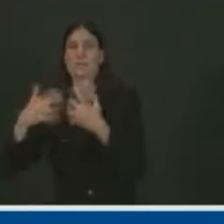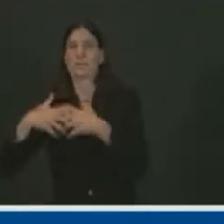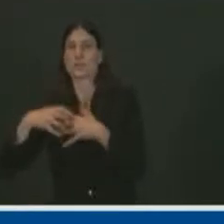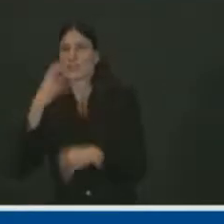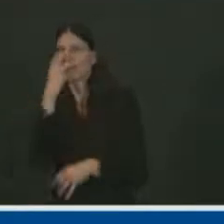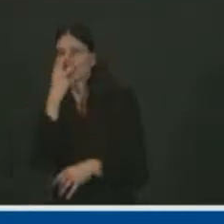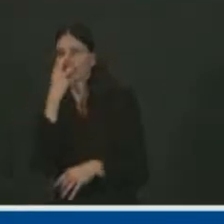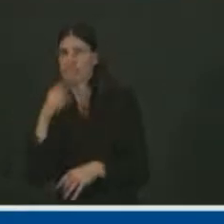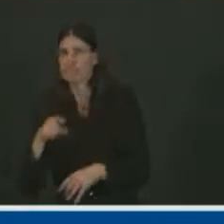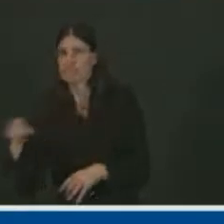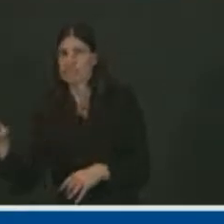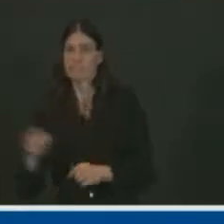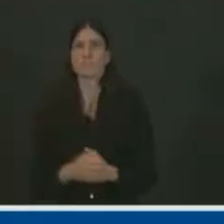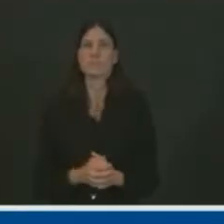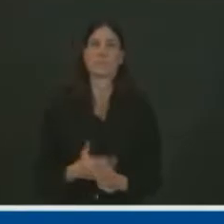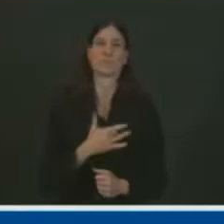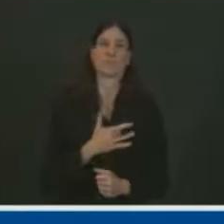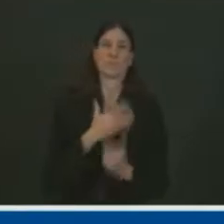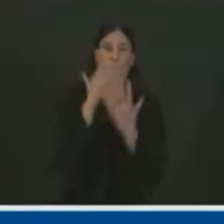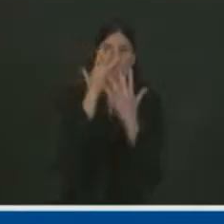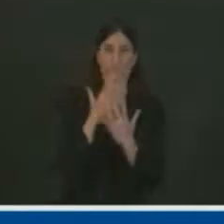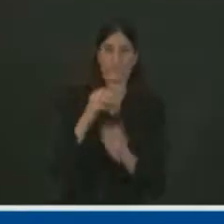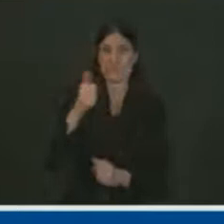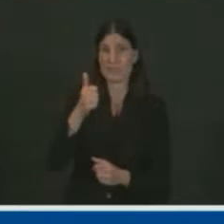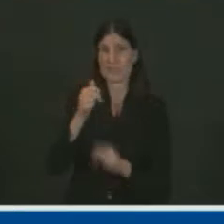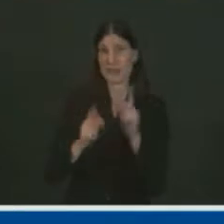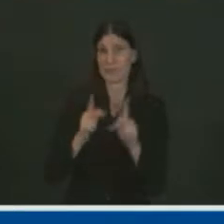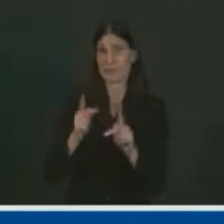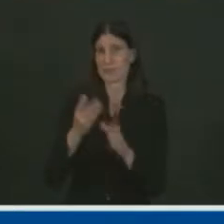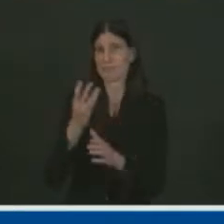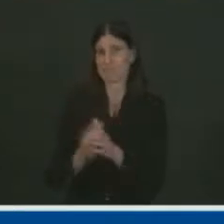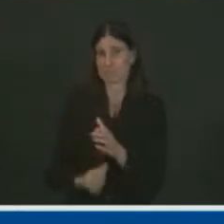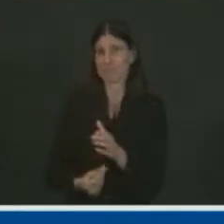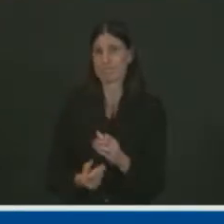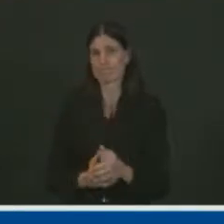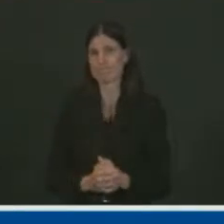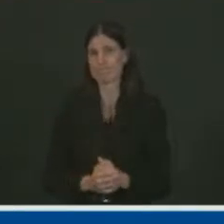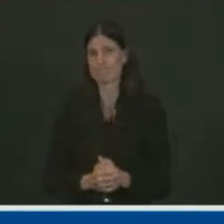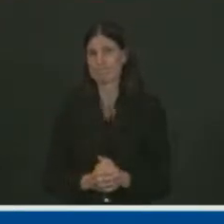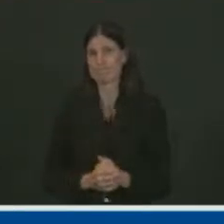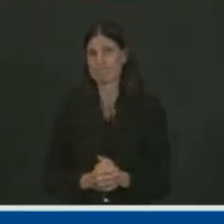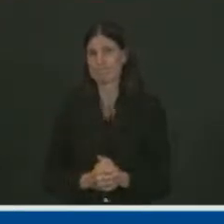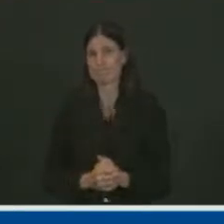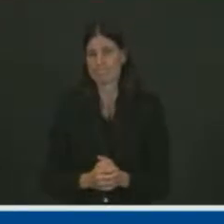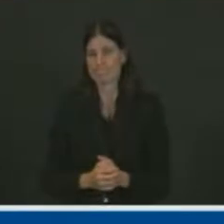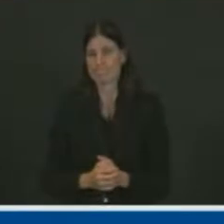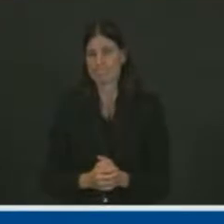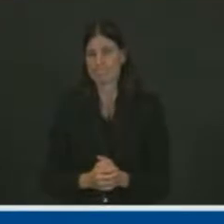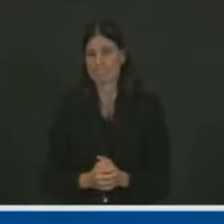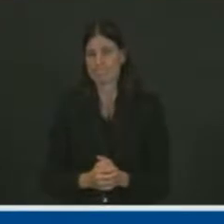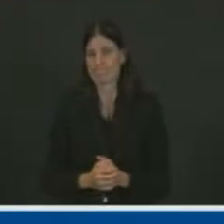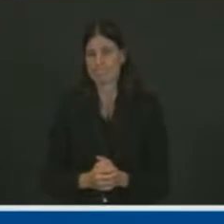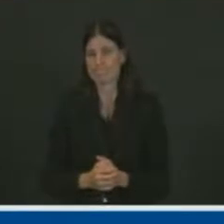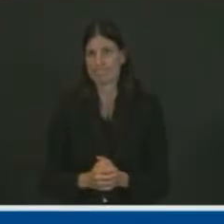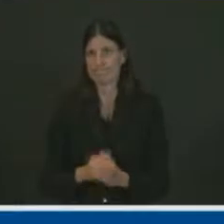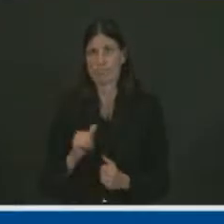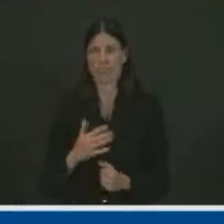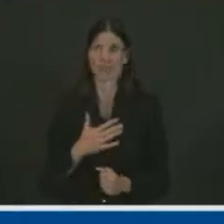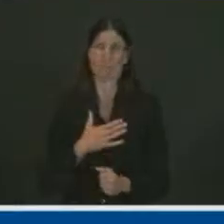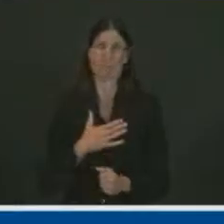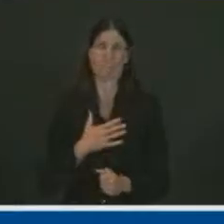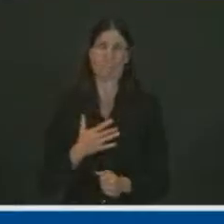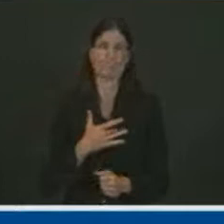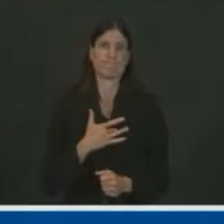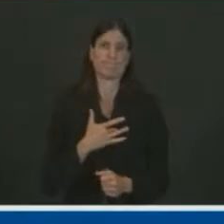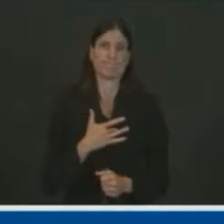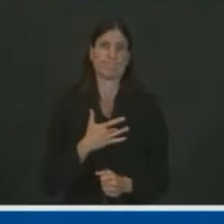Sadly, we have 10 additional COVID-19 associated fatalities to report today. Each